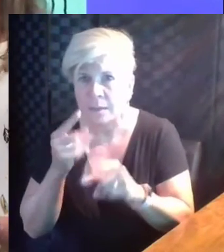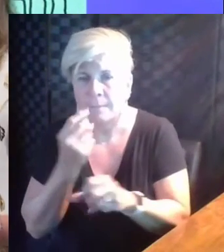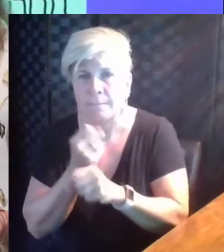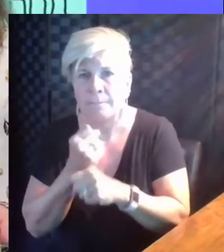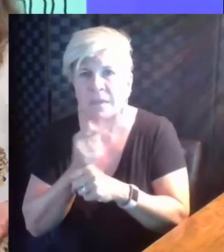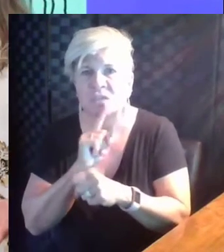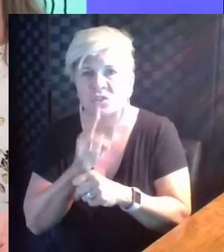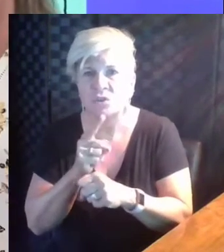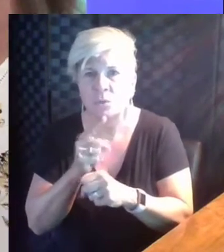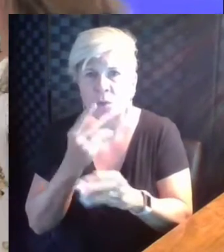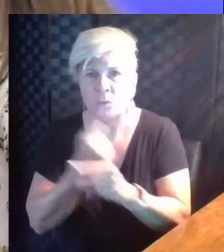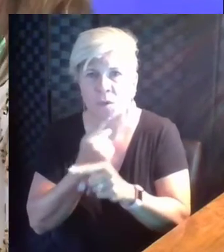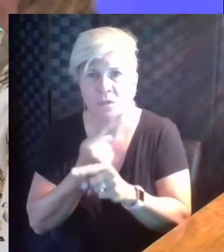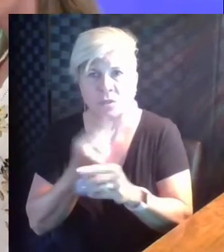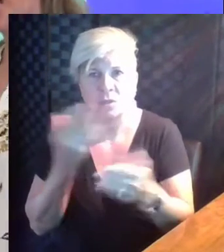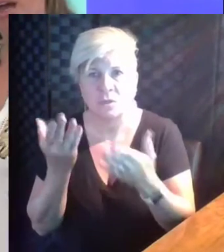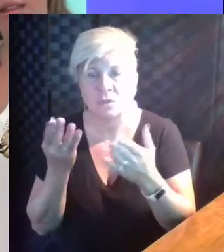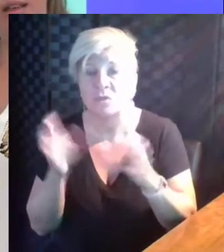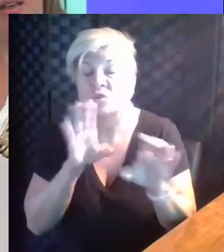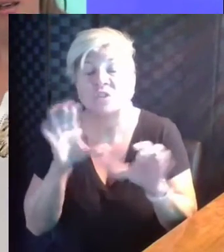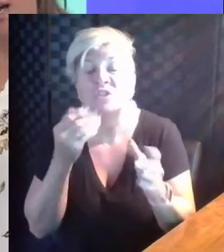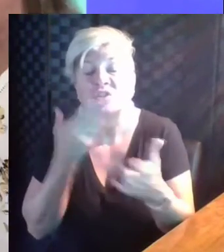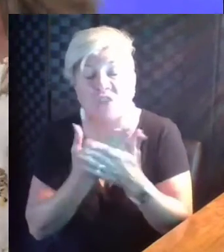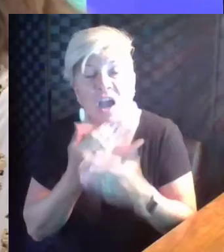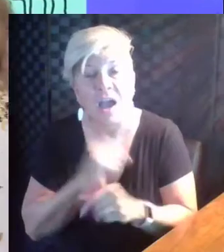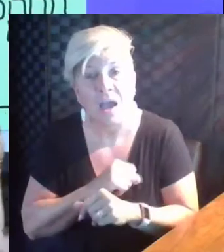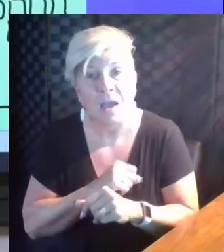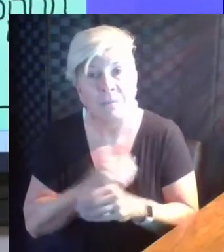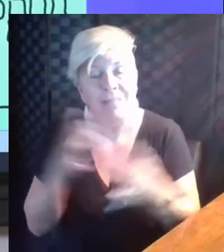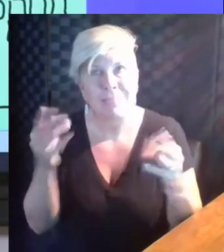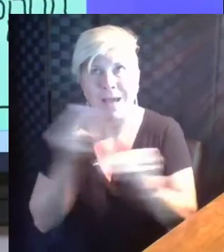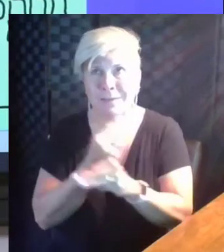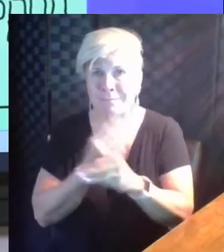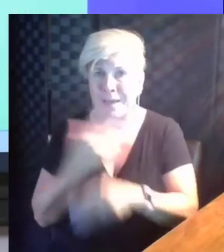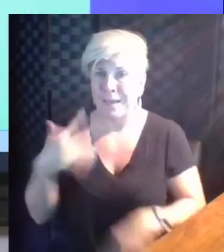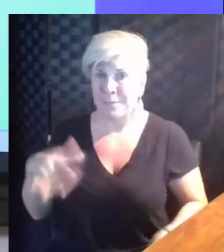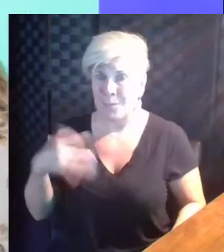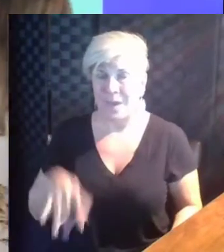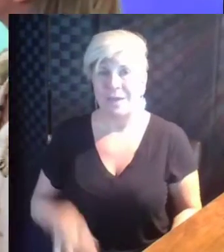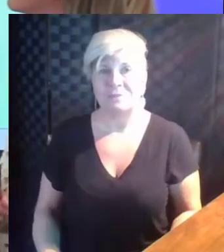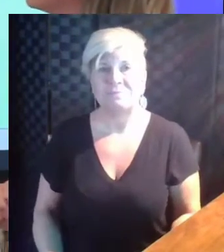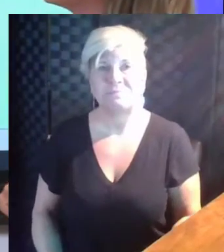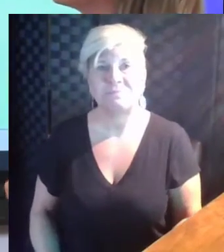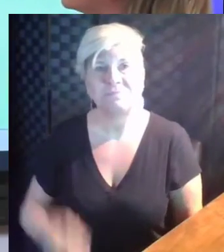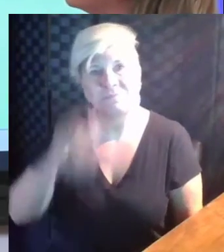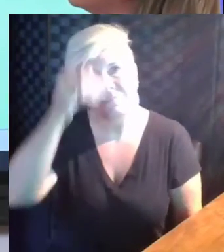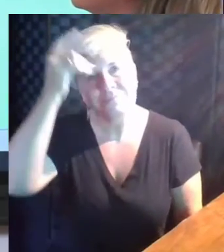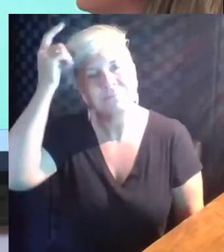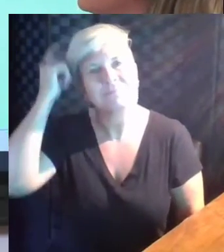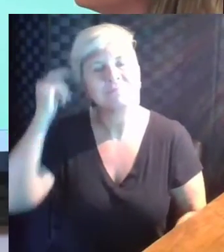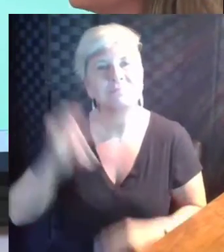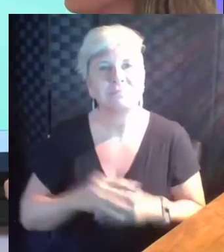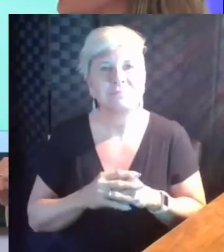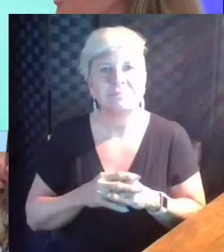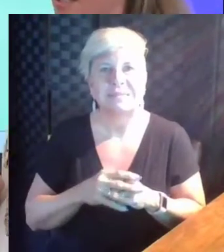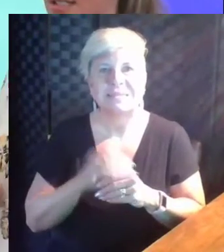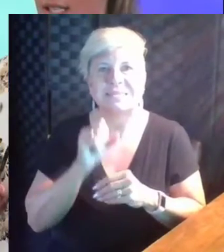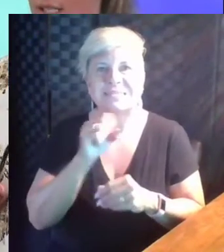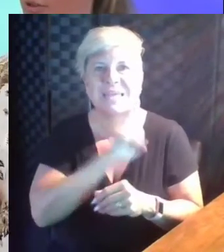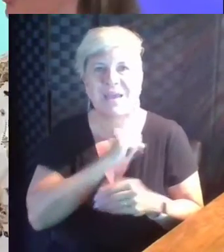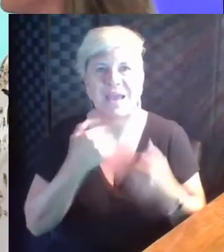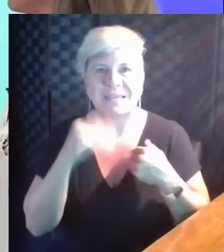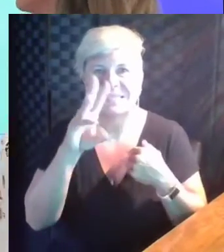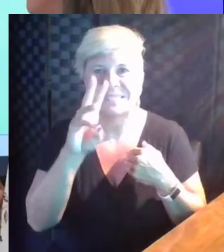correct. You did a great job on this one. Look at all that math. That's a lot, huh? All right, let's try this one. Sarah